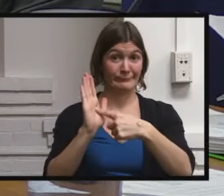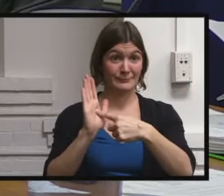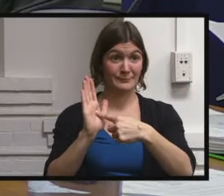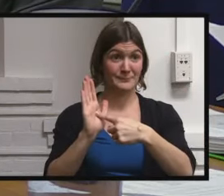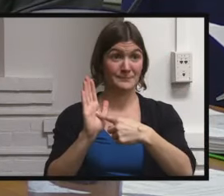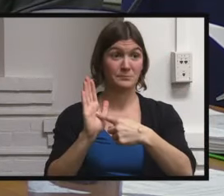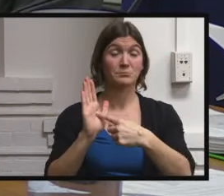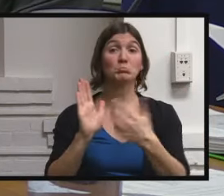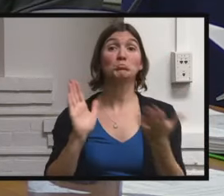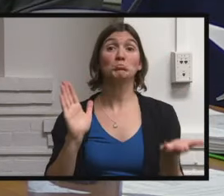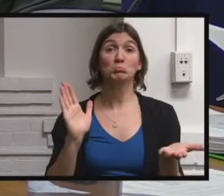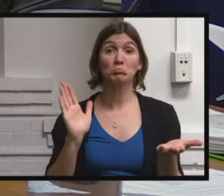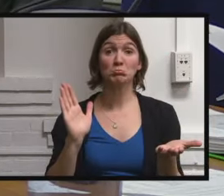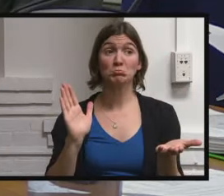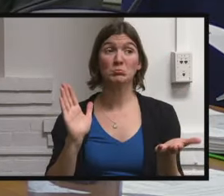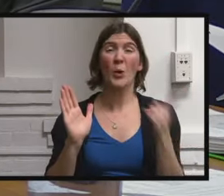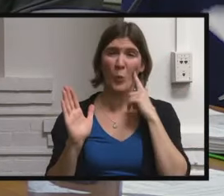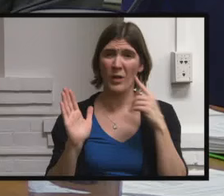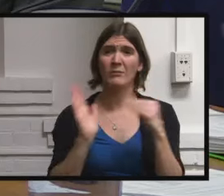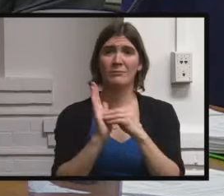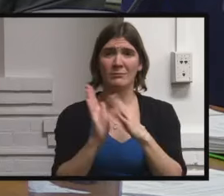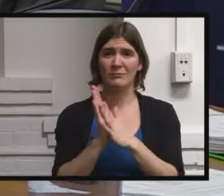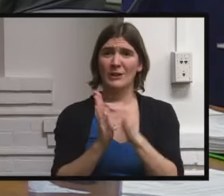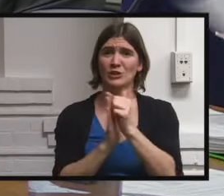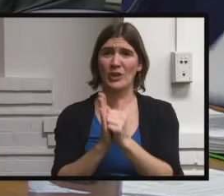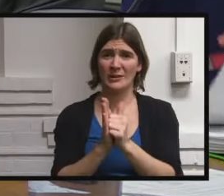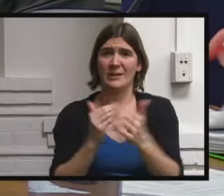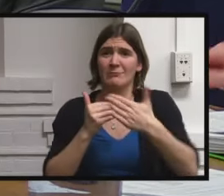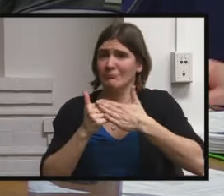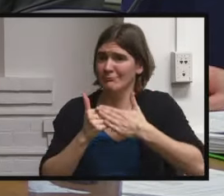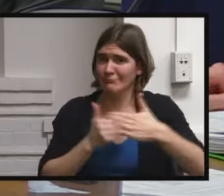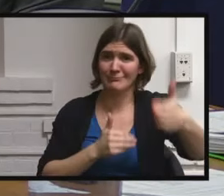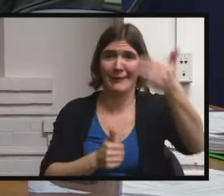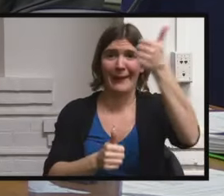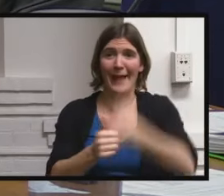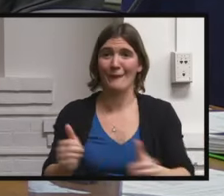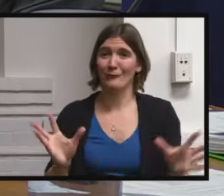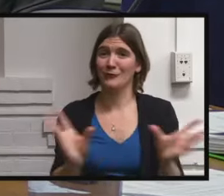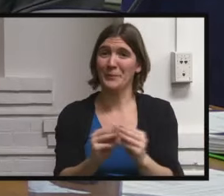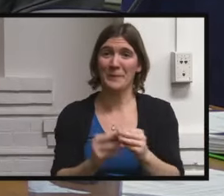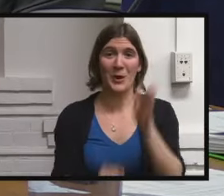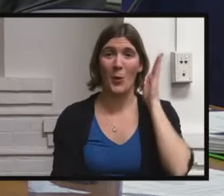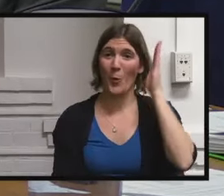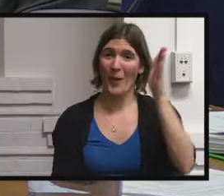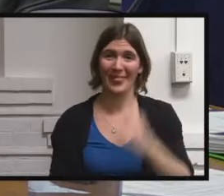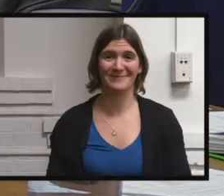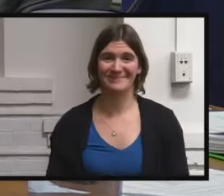tonight, like it's going to be on the agenda going forward pretty consistently.